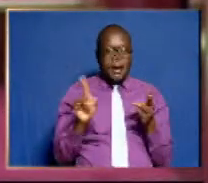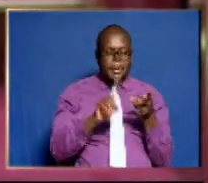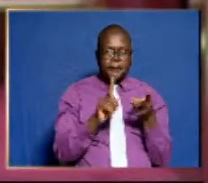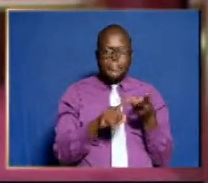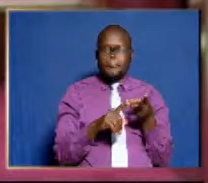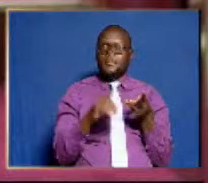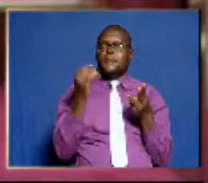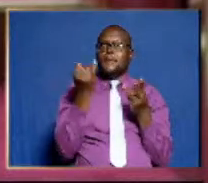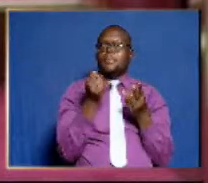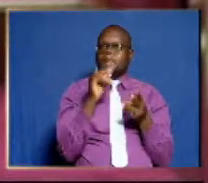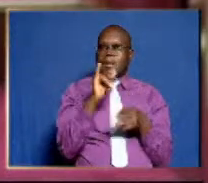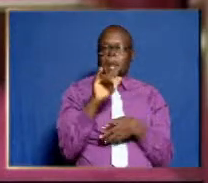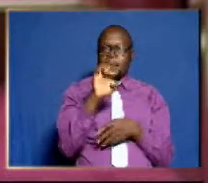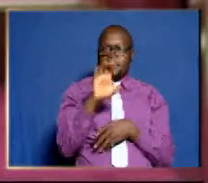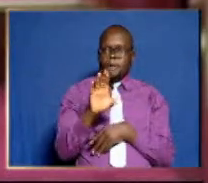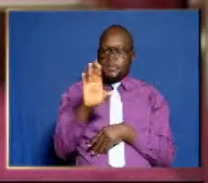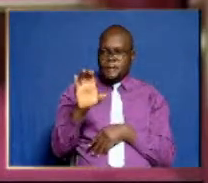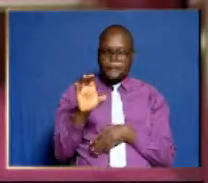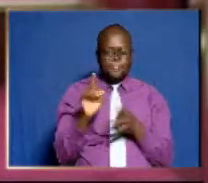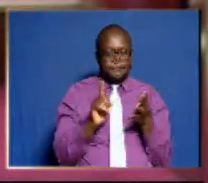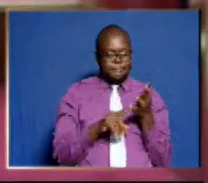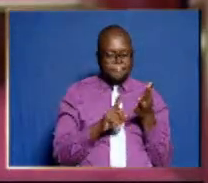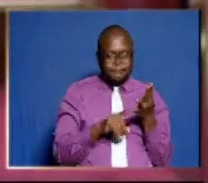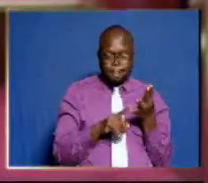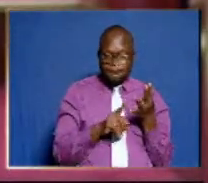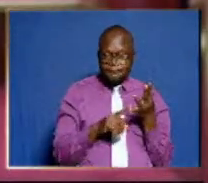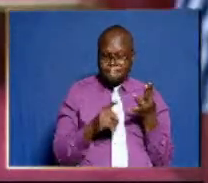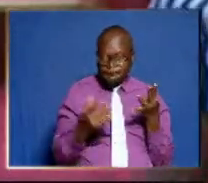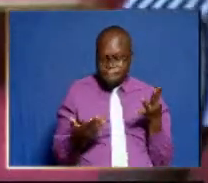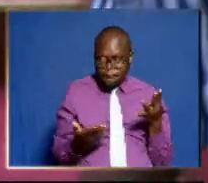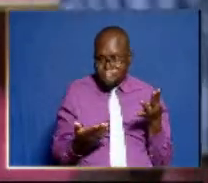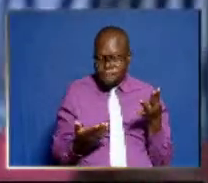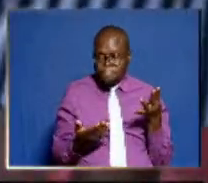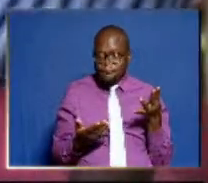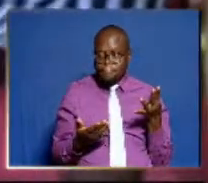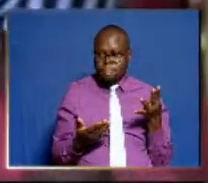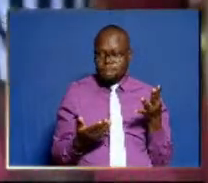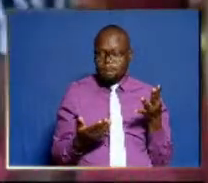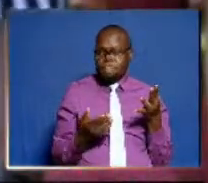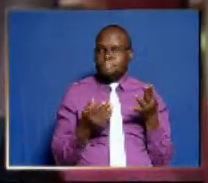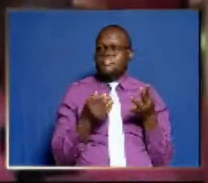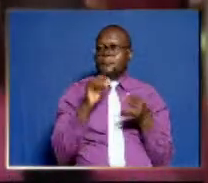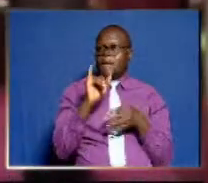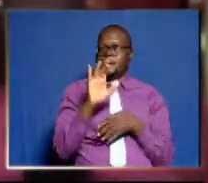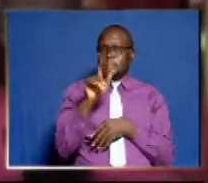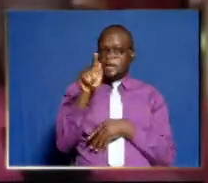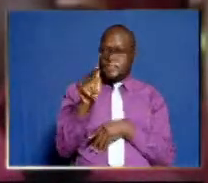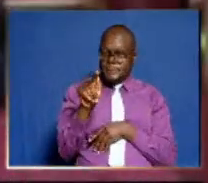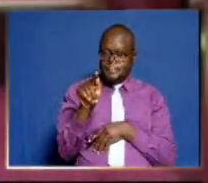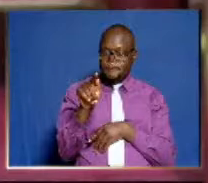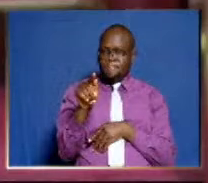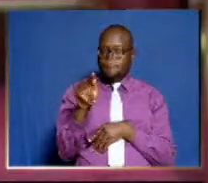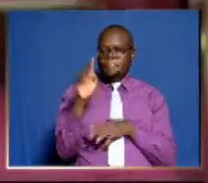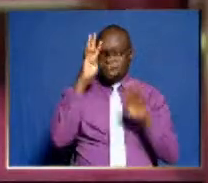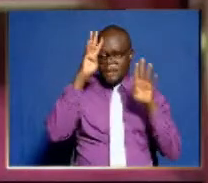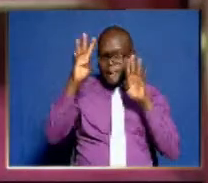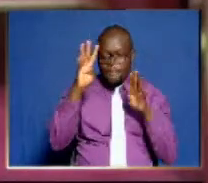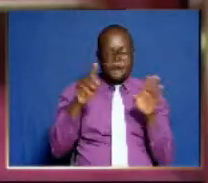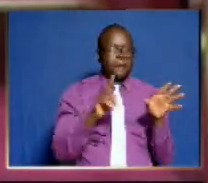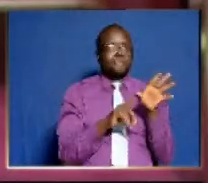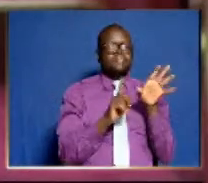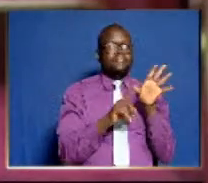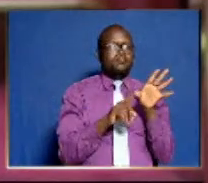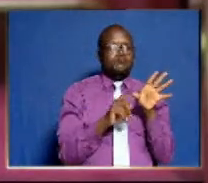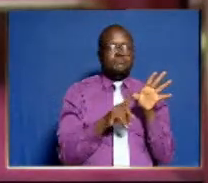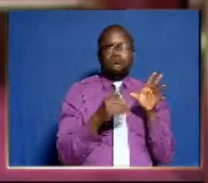the Independent Electoral and Boundaries Commission. Number 4, the State Department for Information, Communication, Technology and Innovation. Number